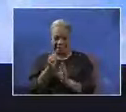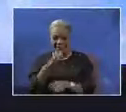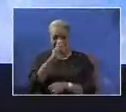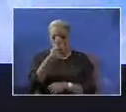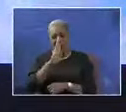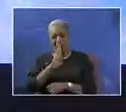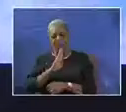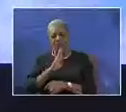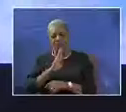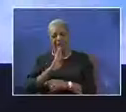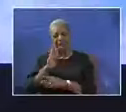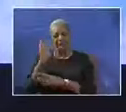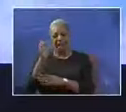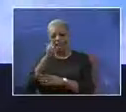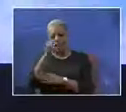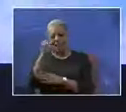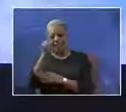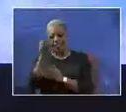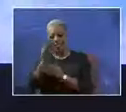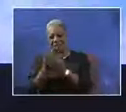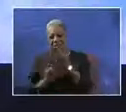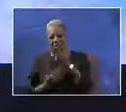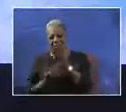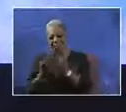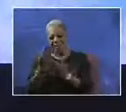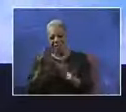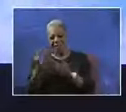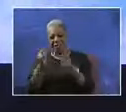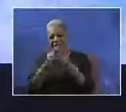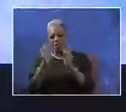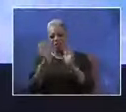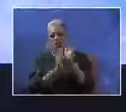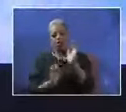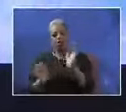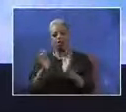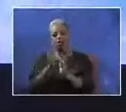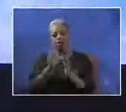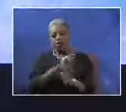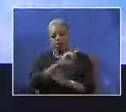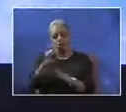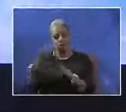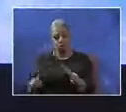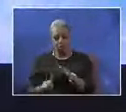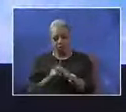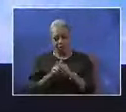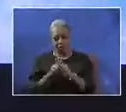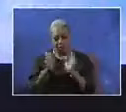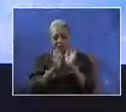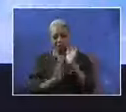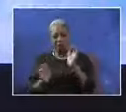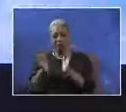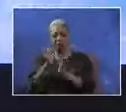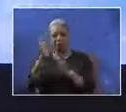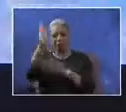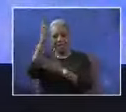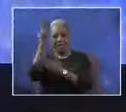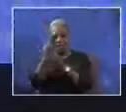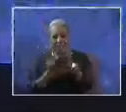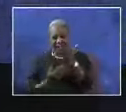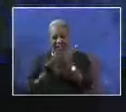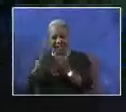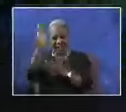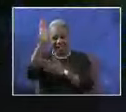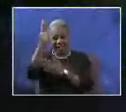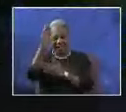his hand until Jesus came. God lowered his hand and killed